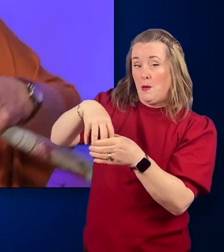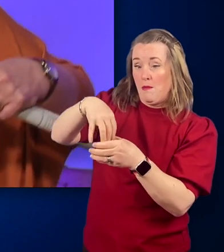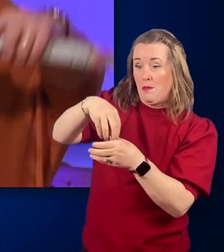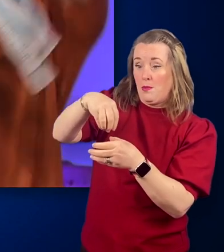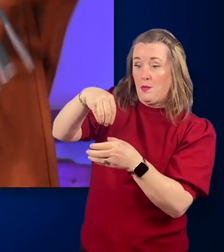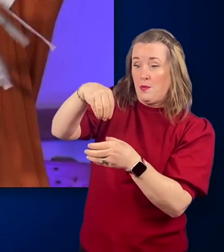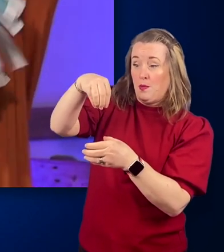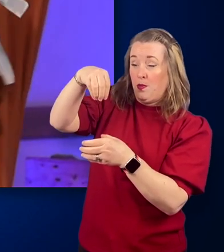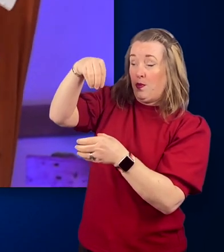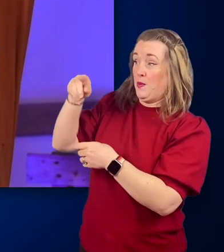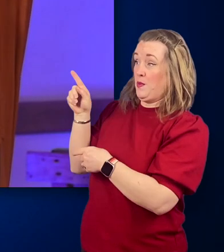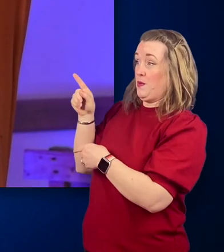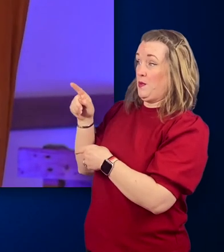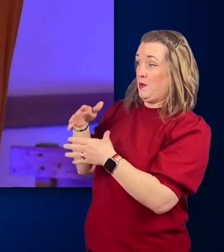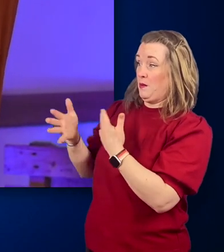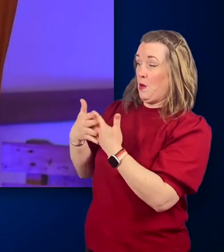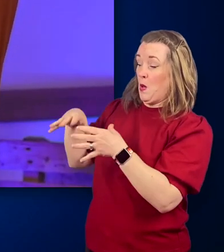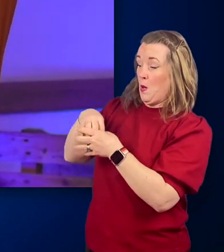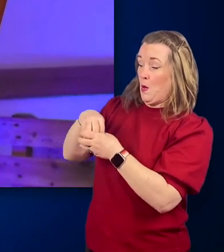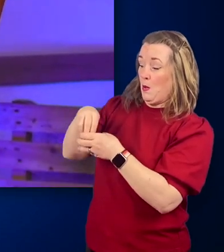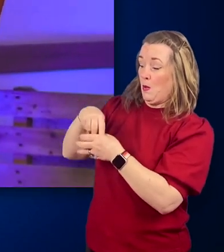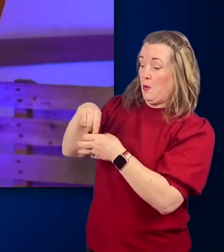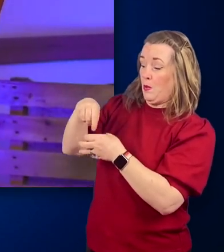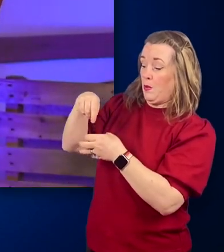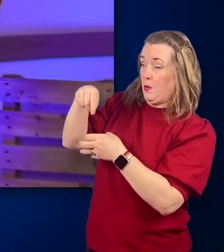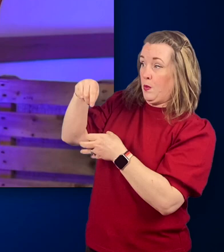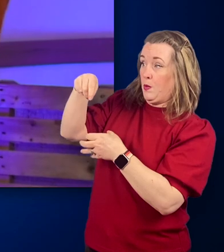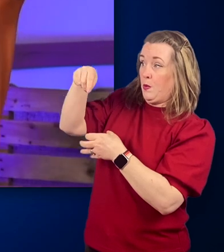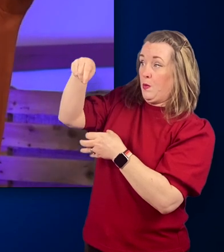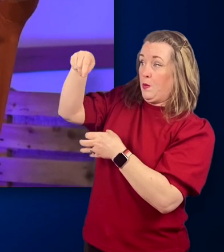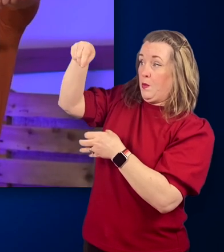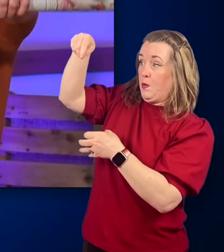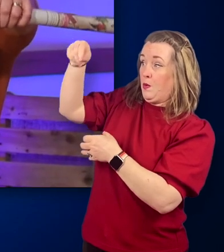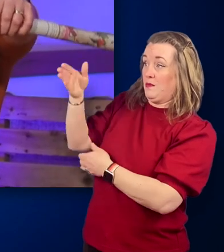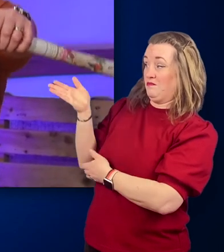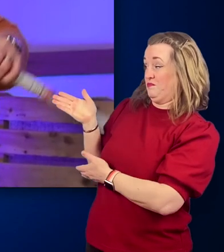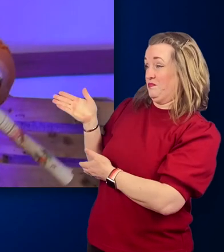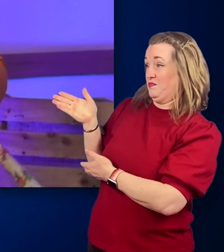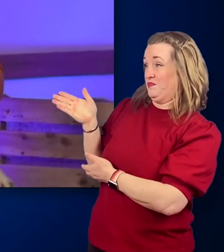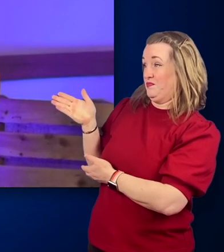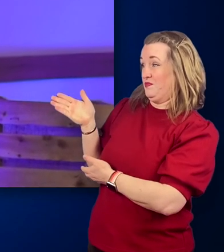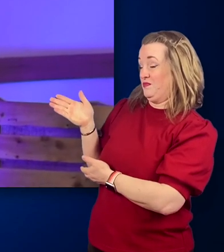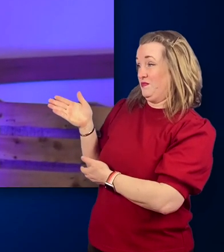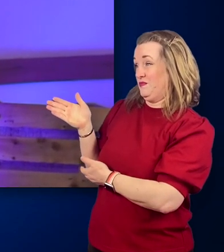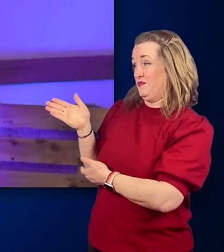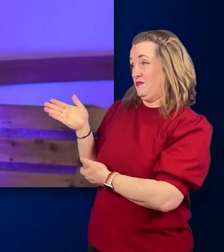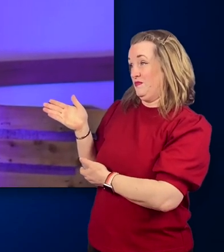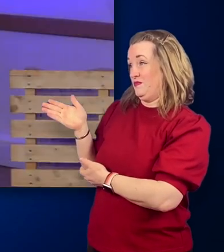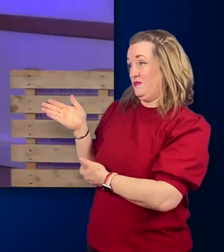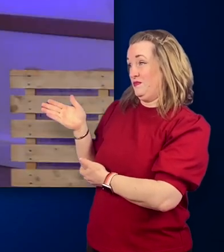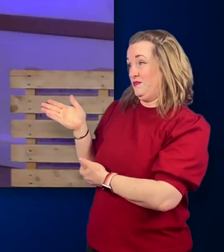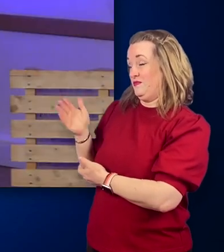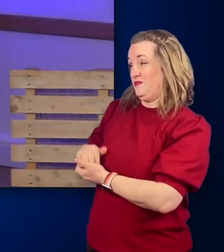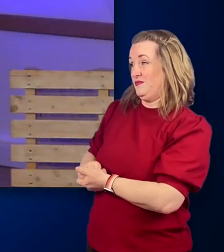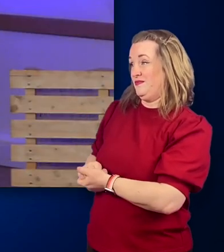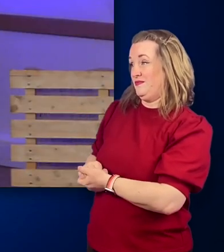middle, and the more you pull, the longer and bigger your palm tree